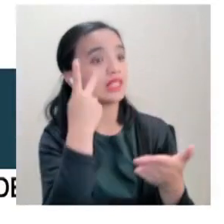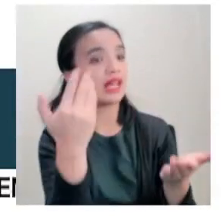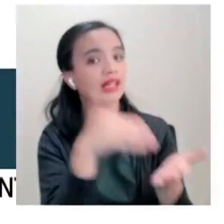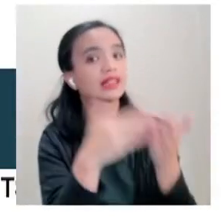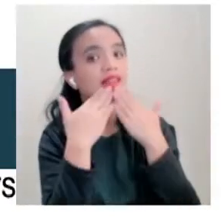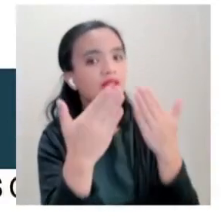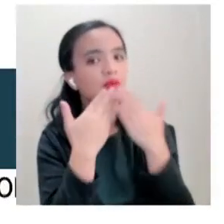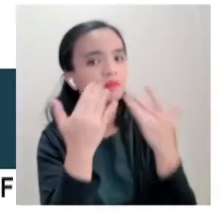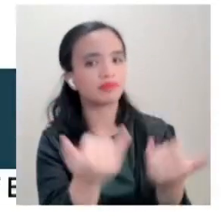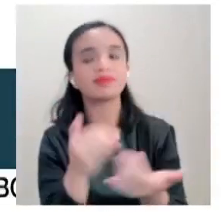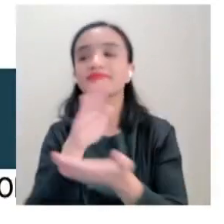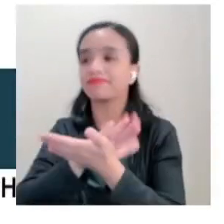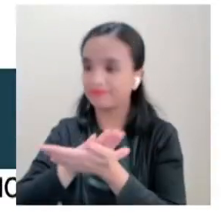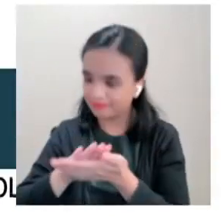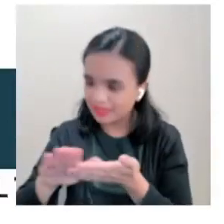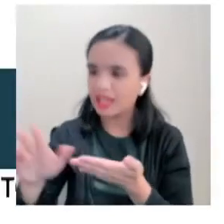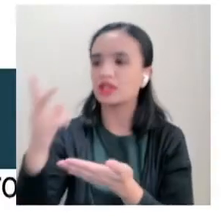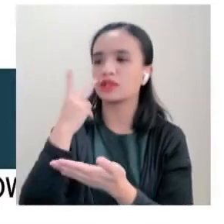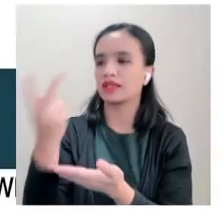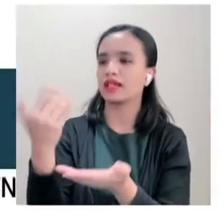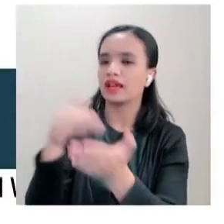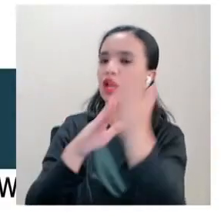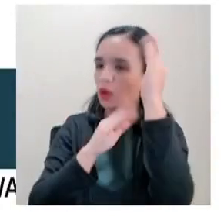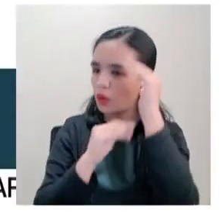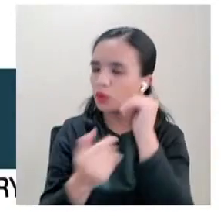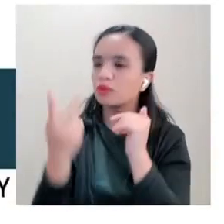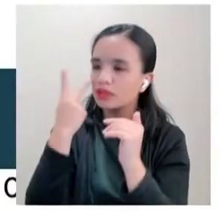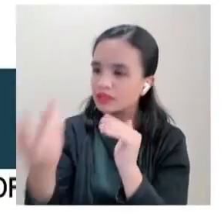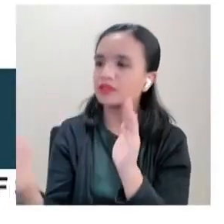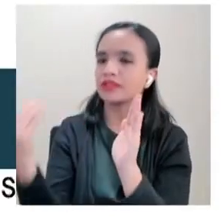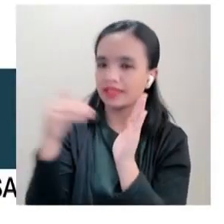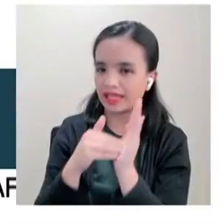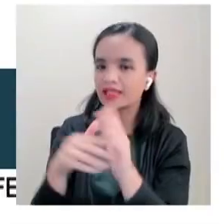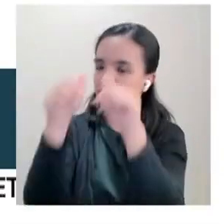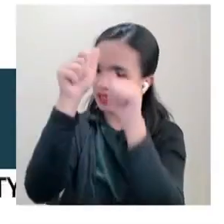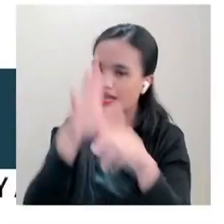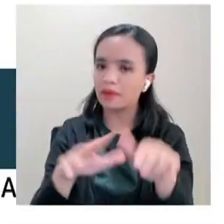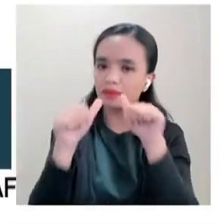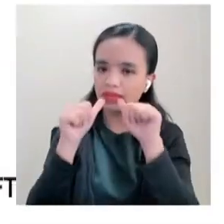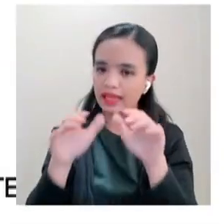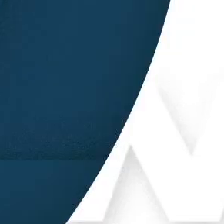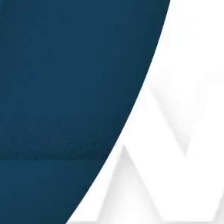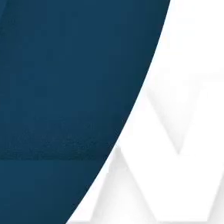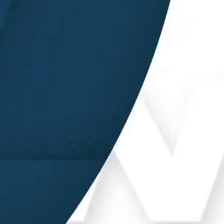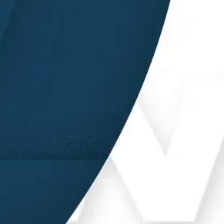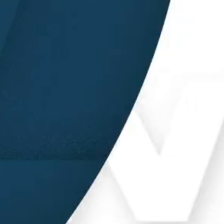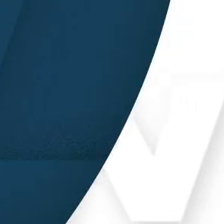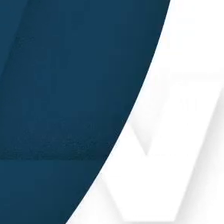Nice to see you again. Hope to see you again. God bless. Take care, Carmina. Take care.